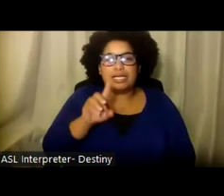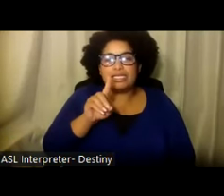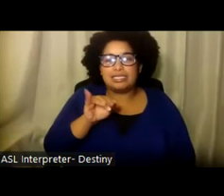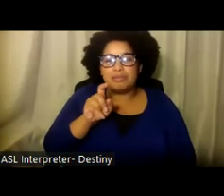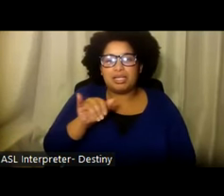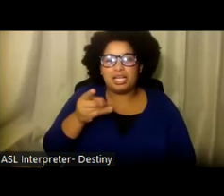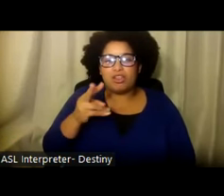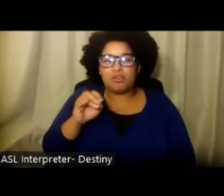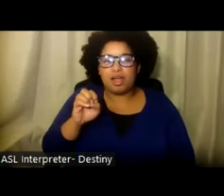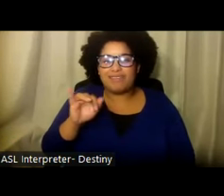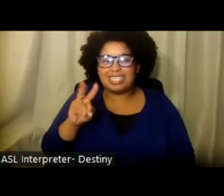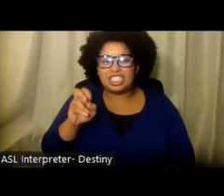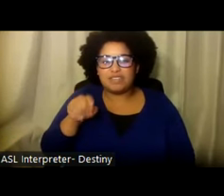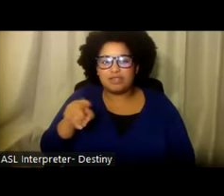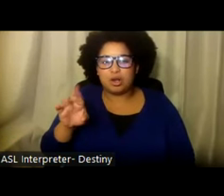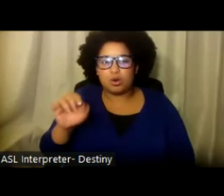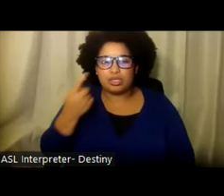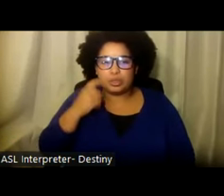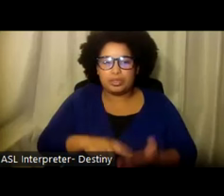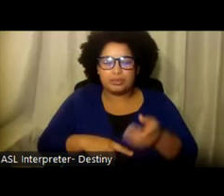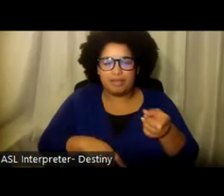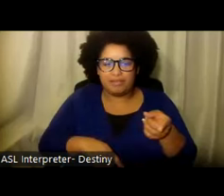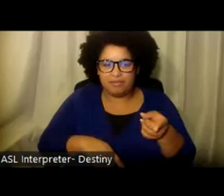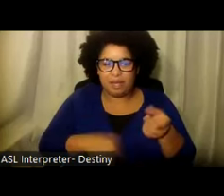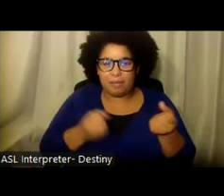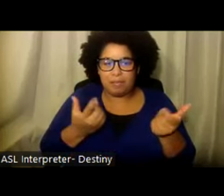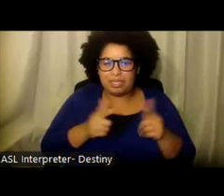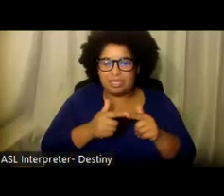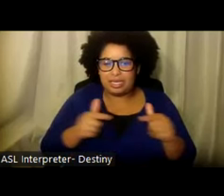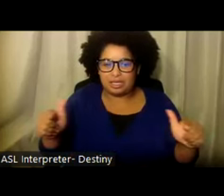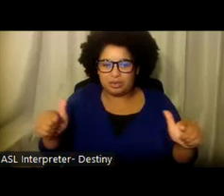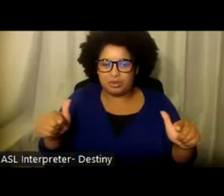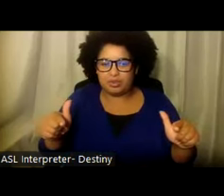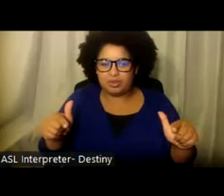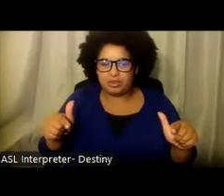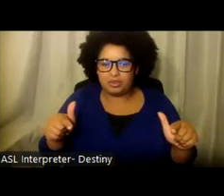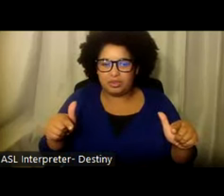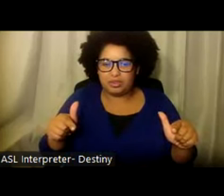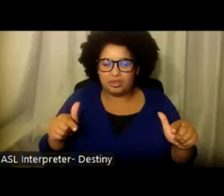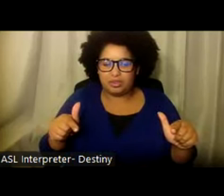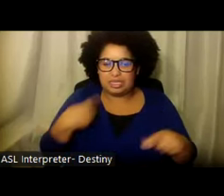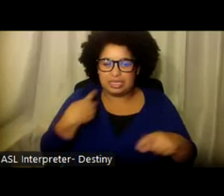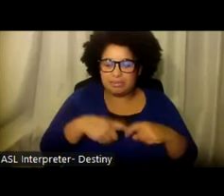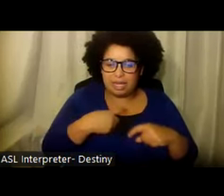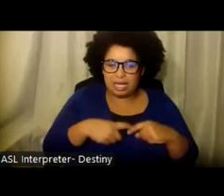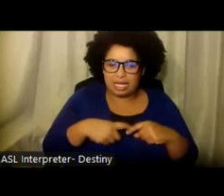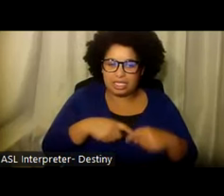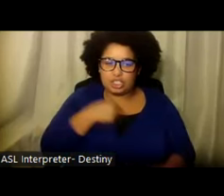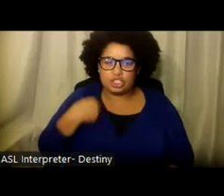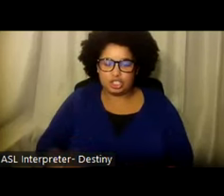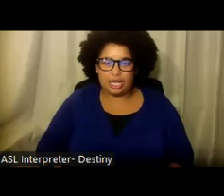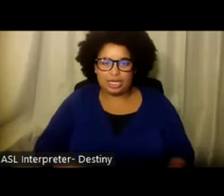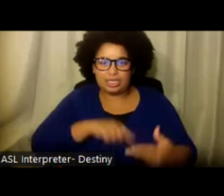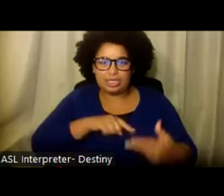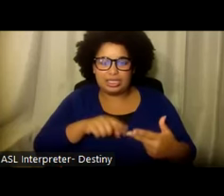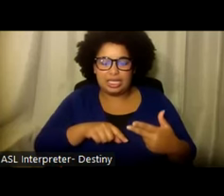disabilitythriveinitiative.org. When you come here, you'll notice that we have multiple jump links to direct visitors to our Spanish, Chinese, and